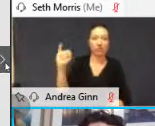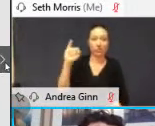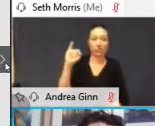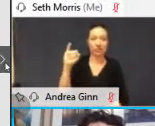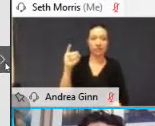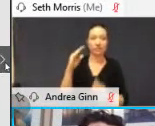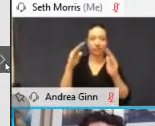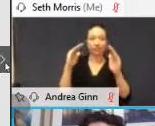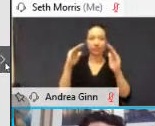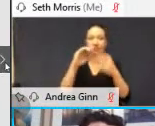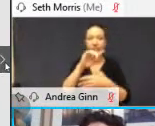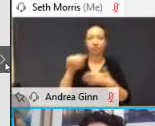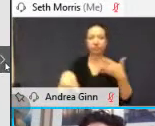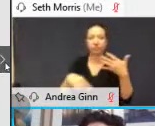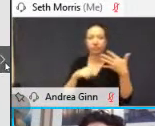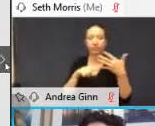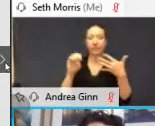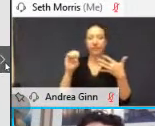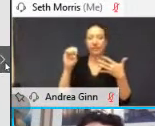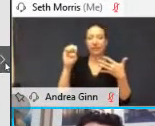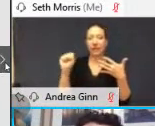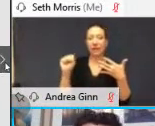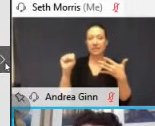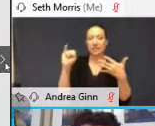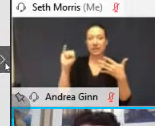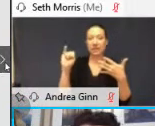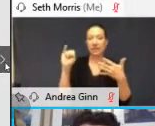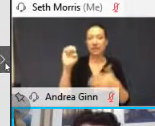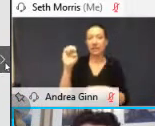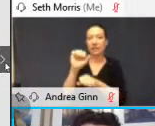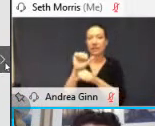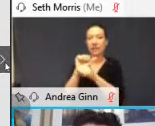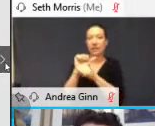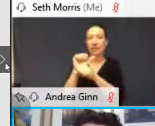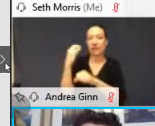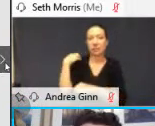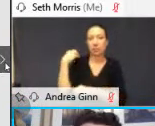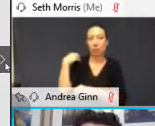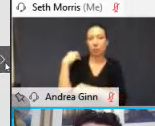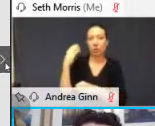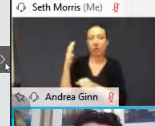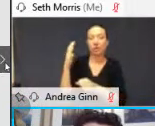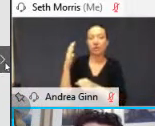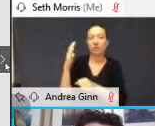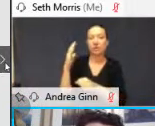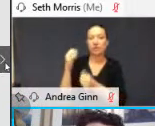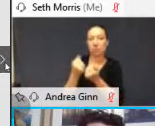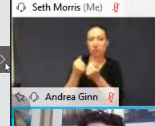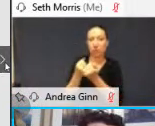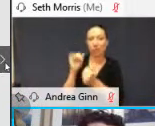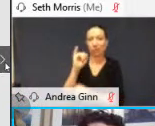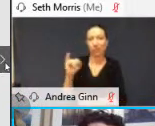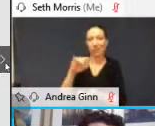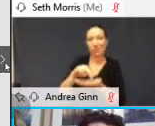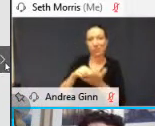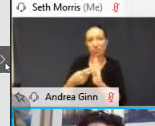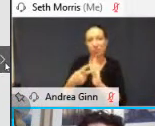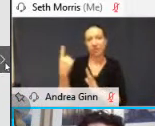the employer-sponsored insurance, which is just very simply coverage offered through one's